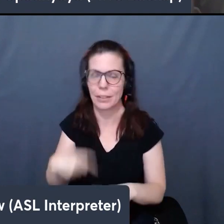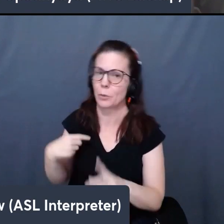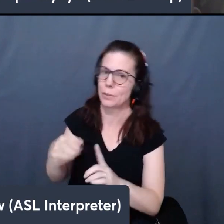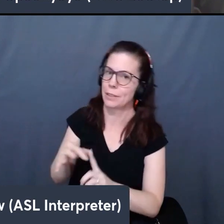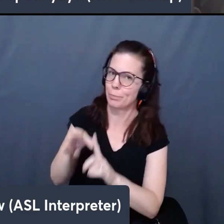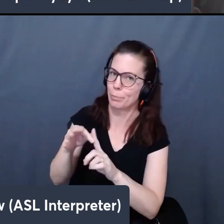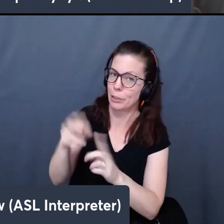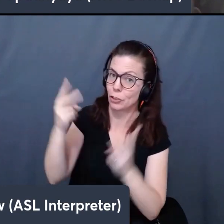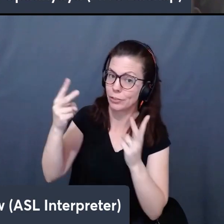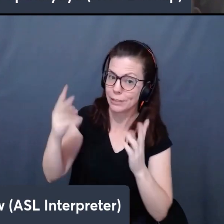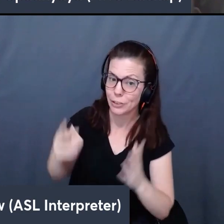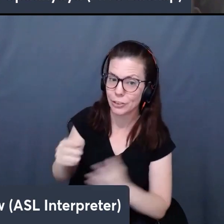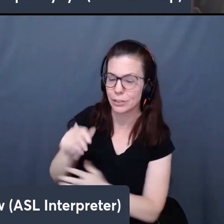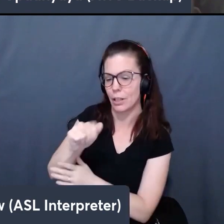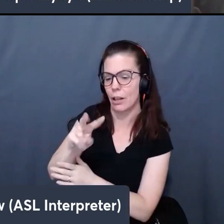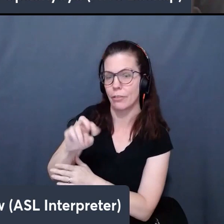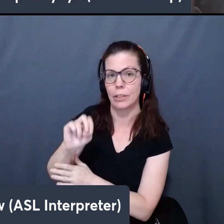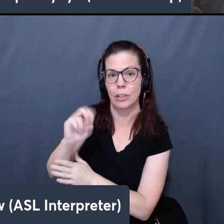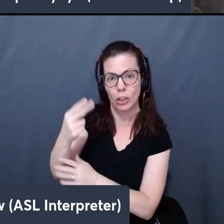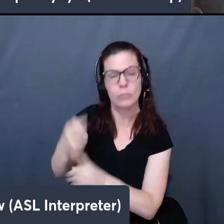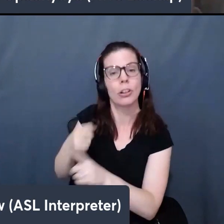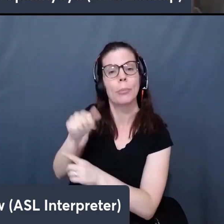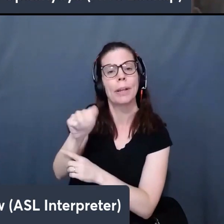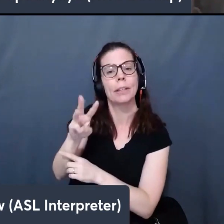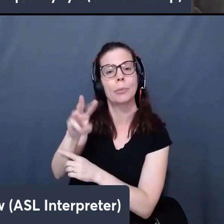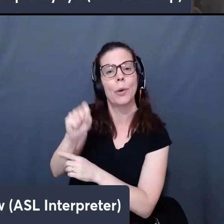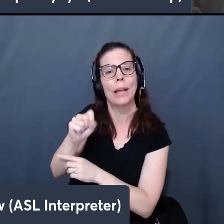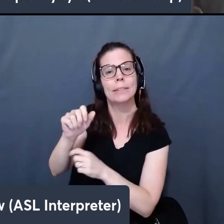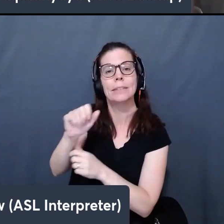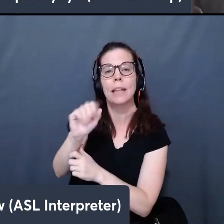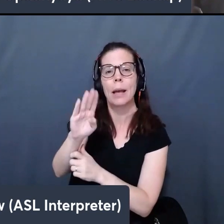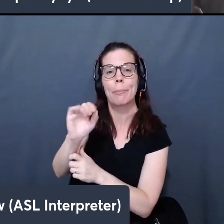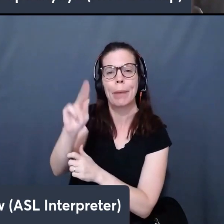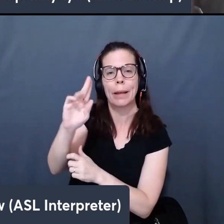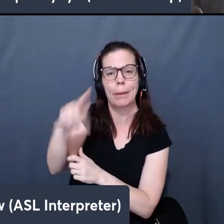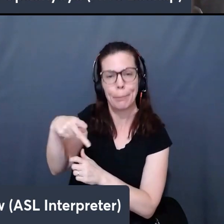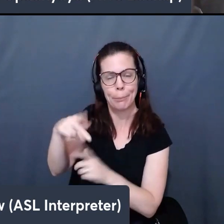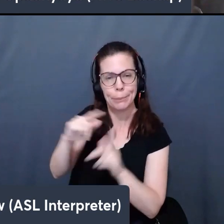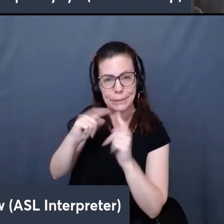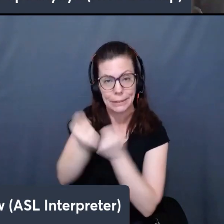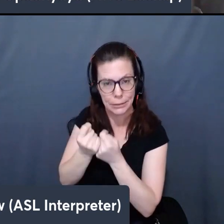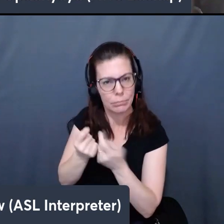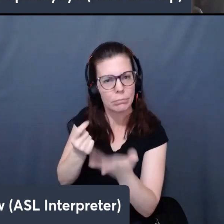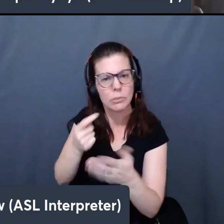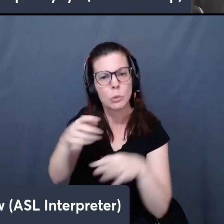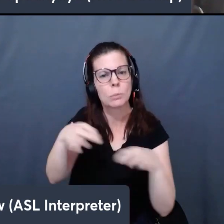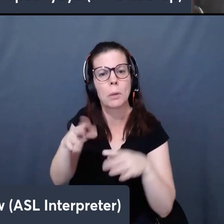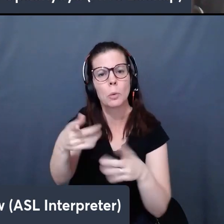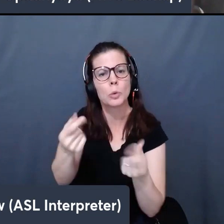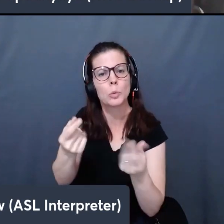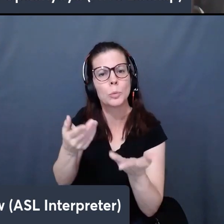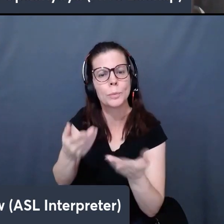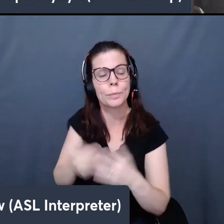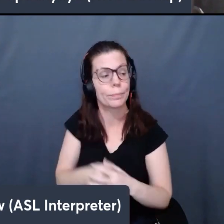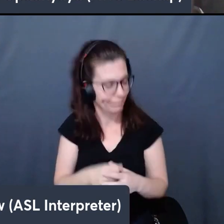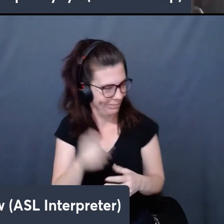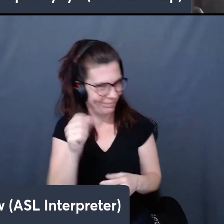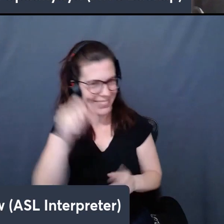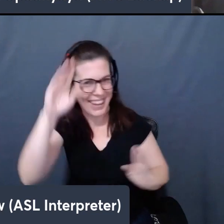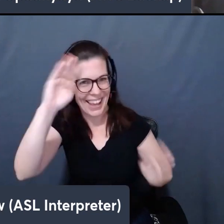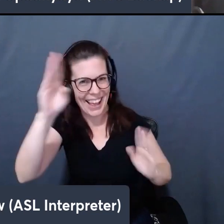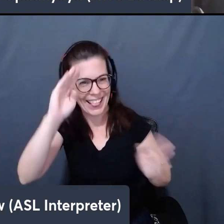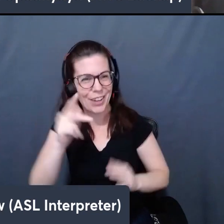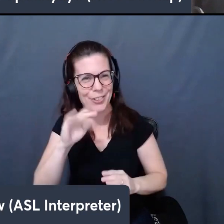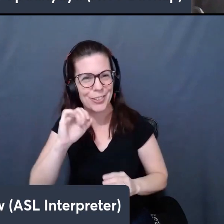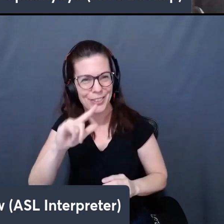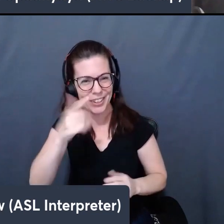guest here, Avinash from the AWS backup team. Avinash, you want to start off telling us a little bit about what you do? Yeah, hi Kunal.